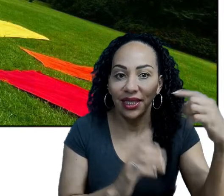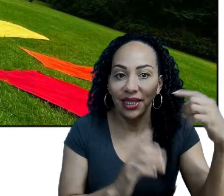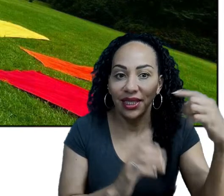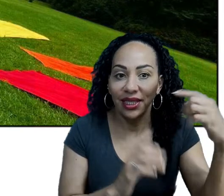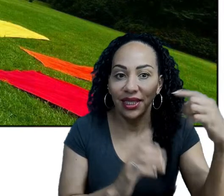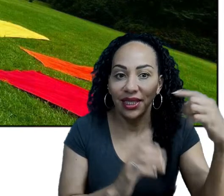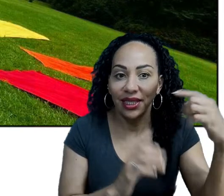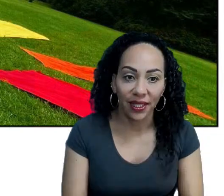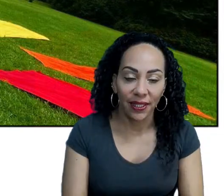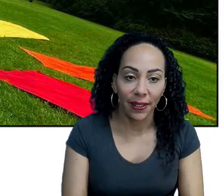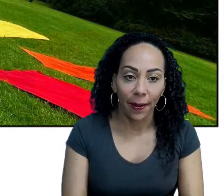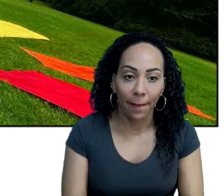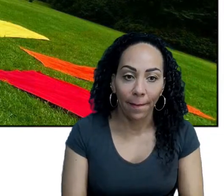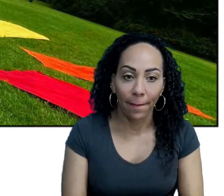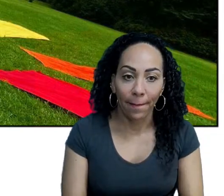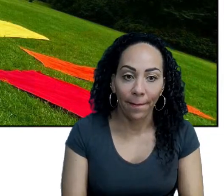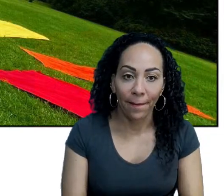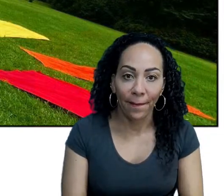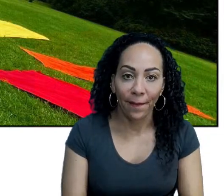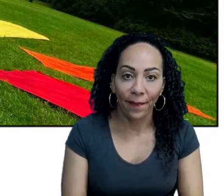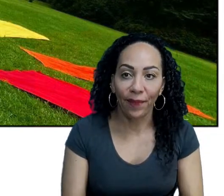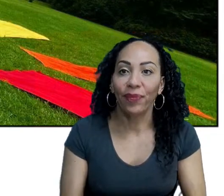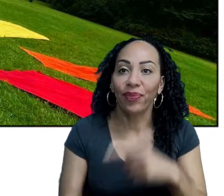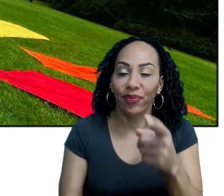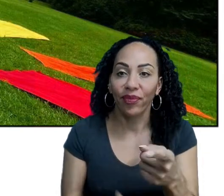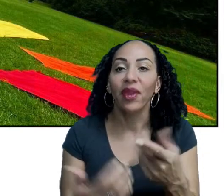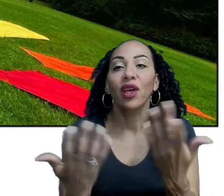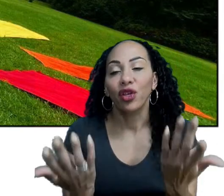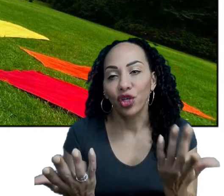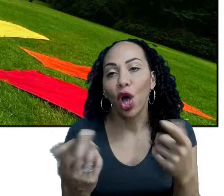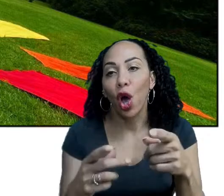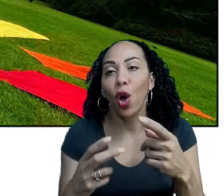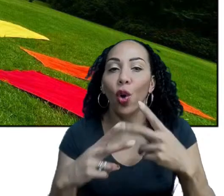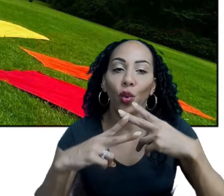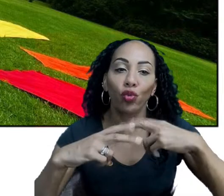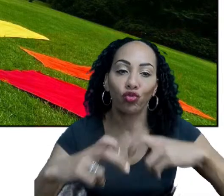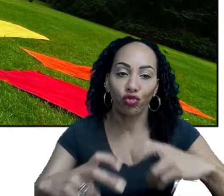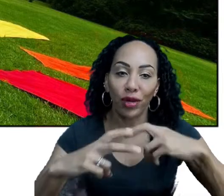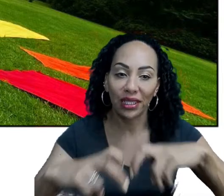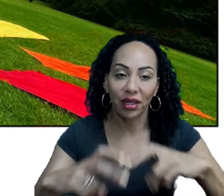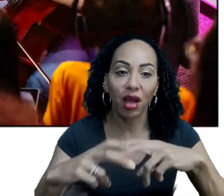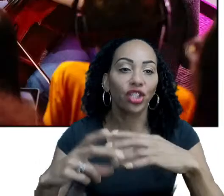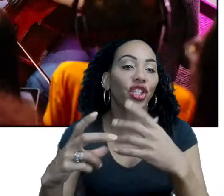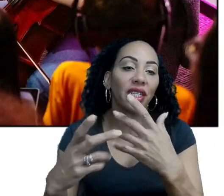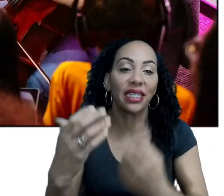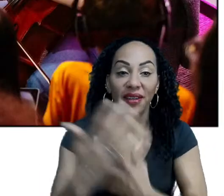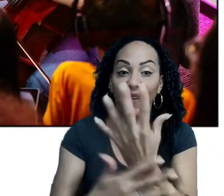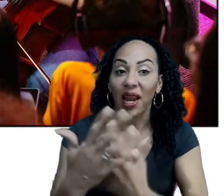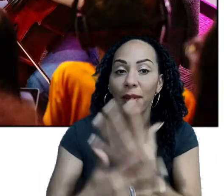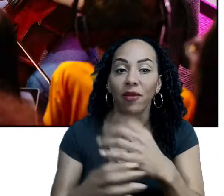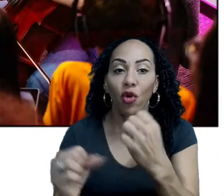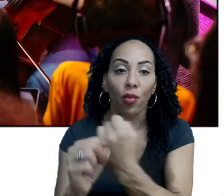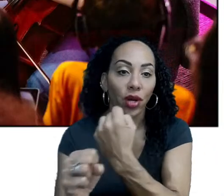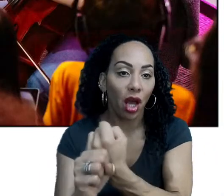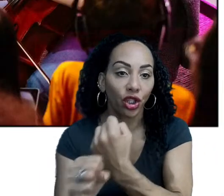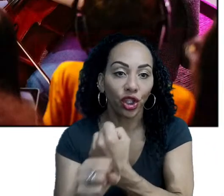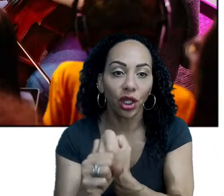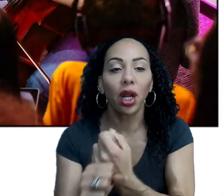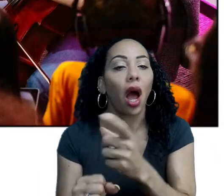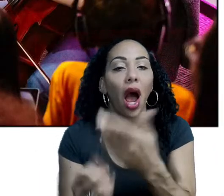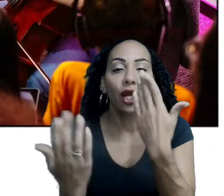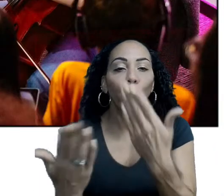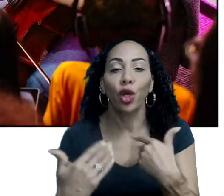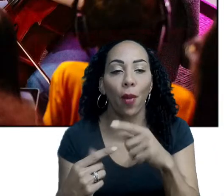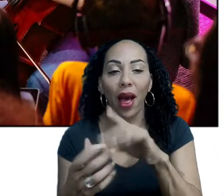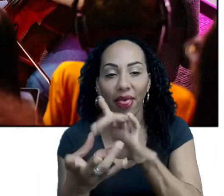in designing, in researching and developing the products that Pika Production build. So the kind of thing I might do, this is me sampling a